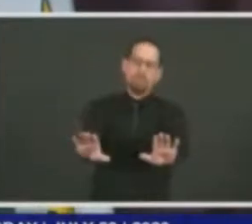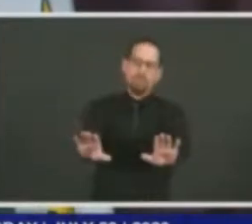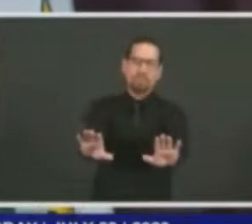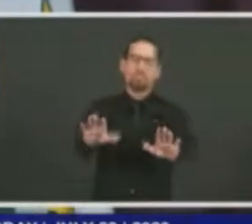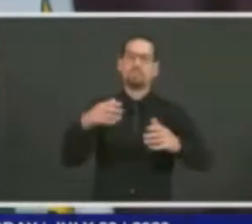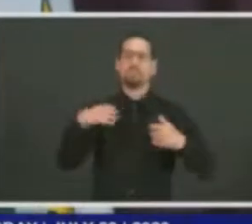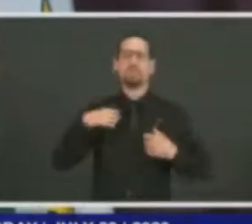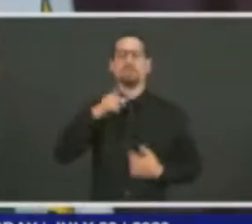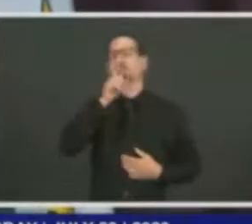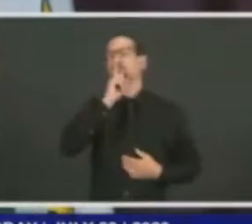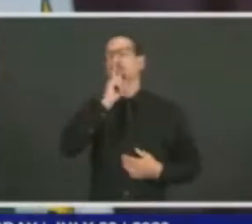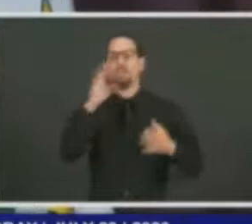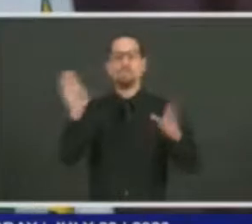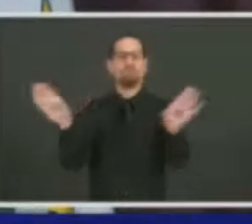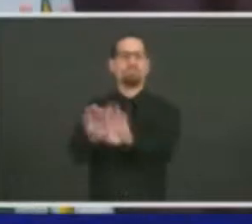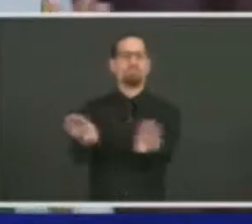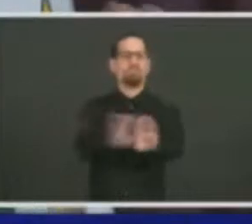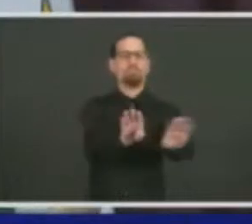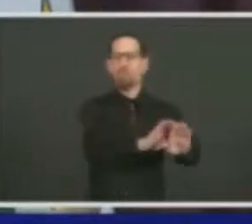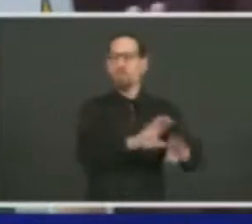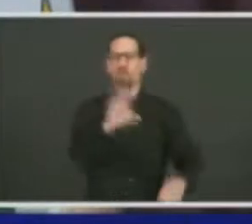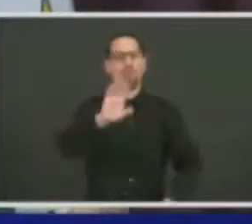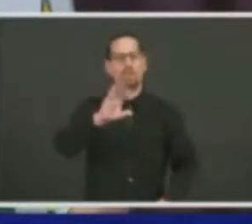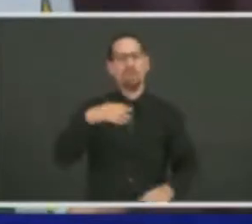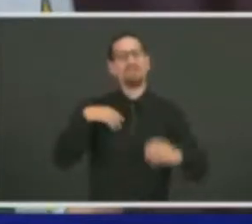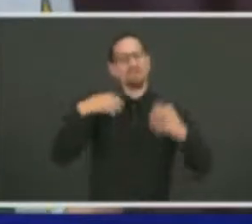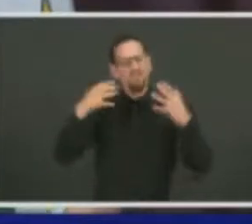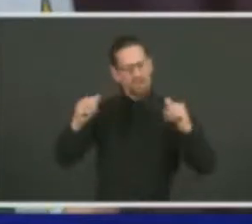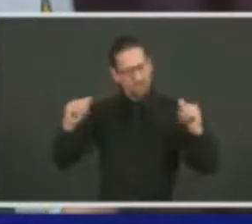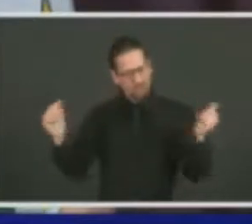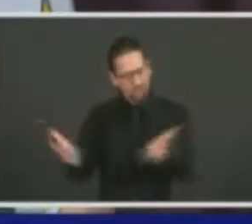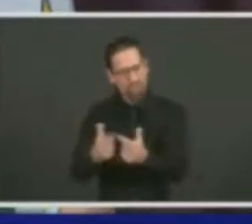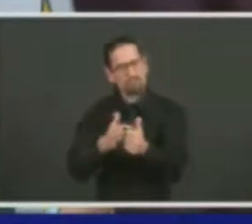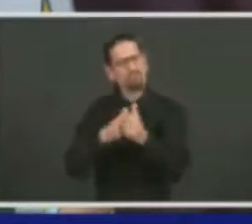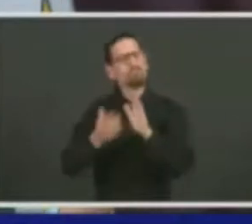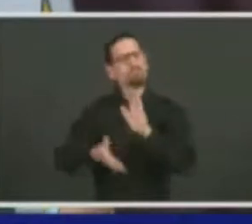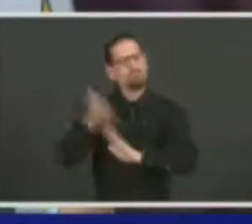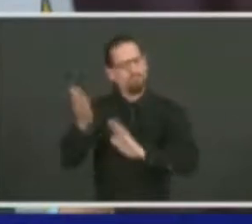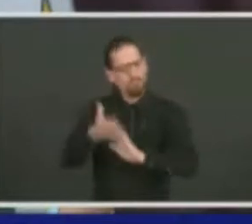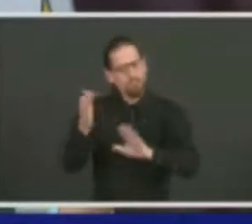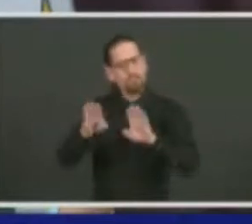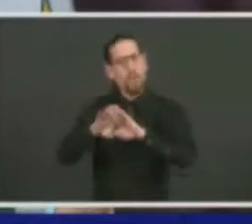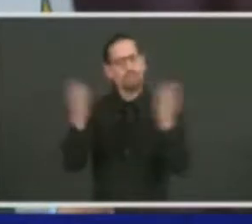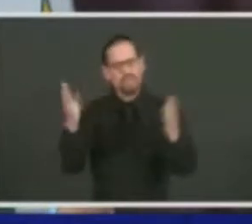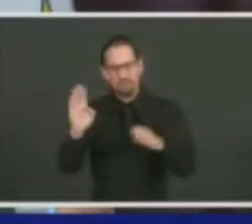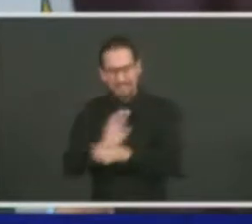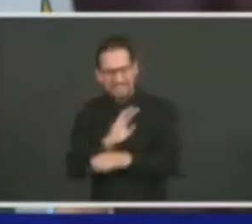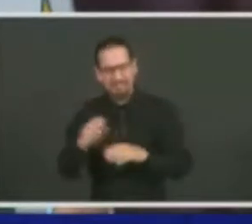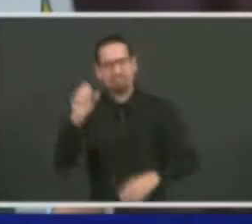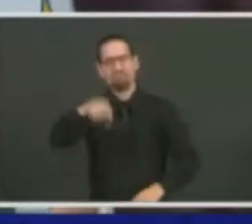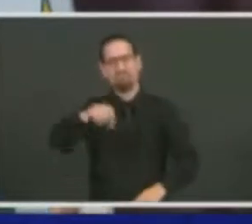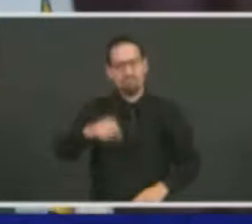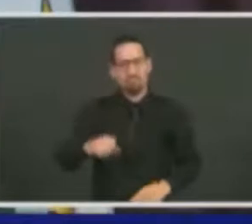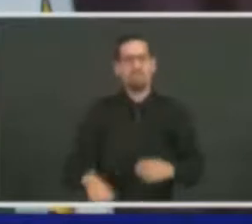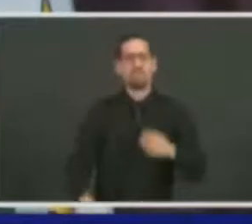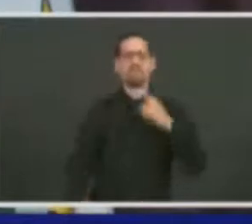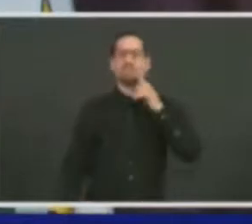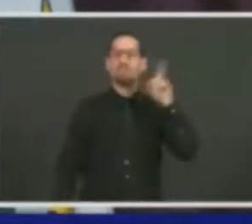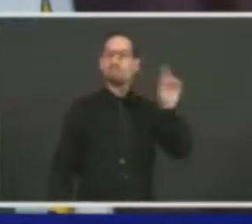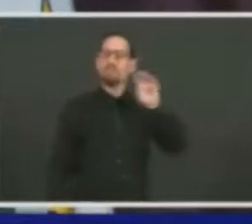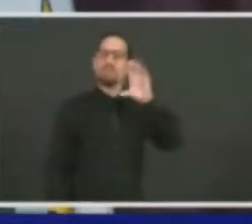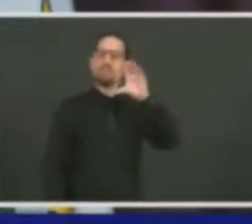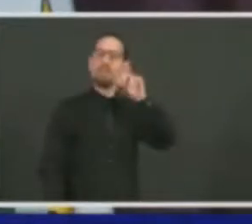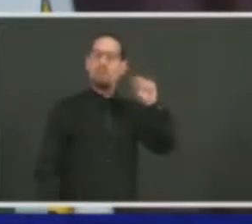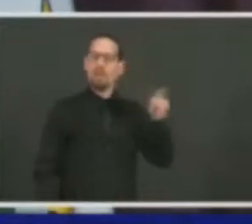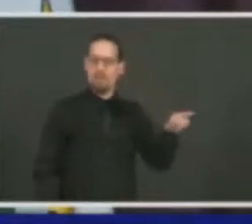to be in business. Massachusetts, Connecticut, other states, their restaurant capacity is 50%. I went to